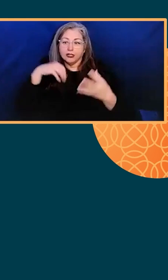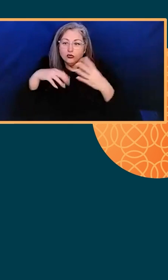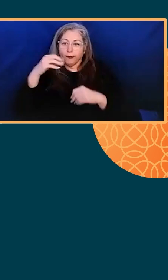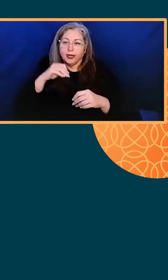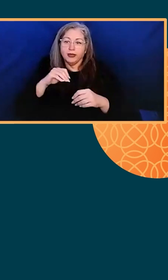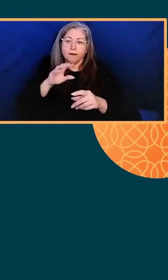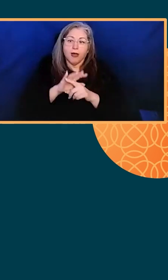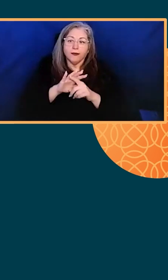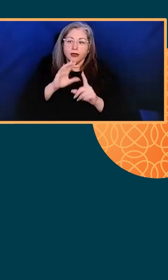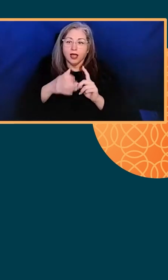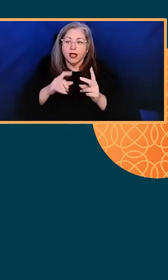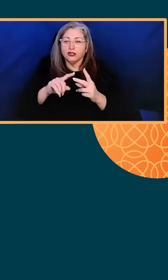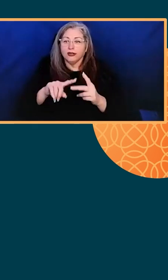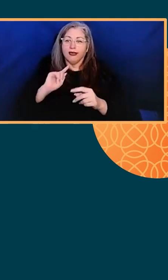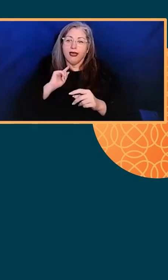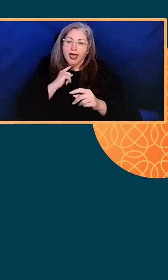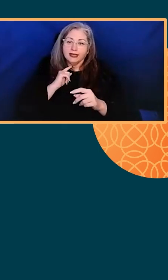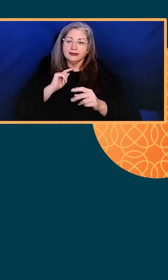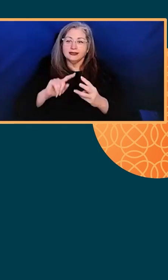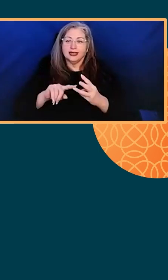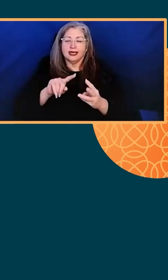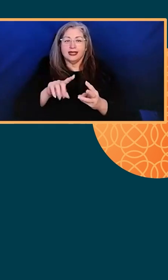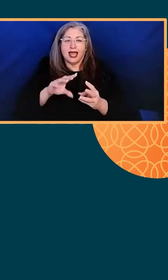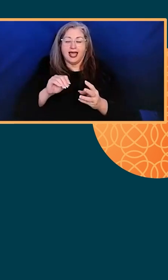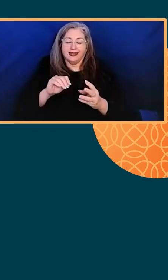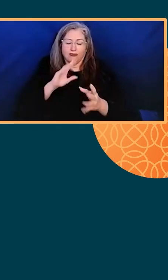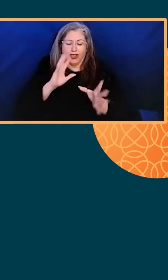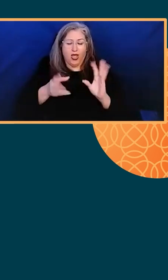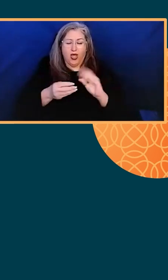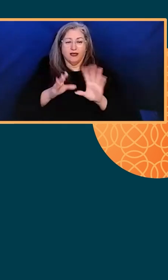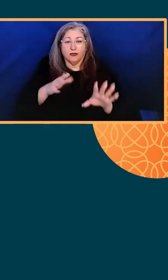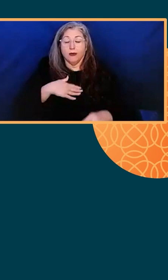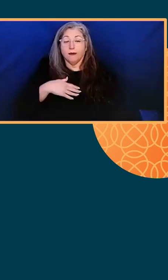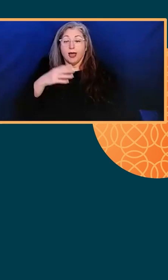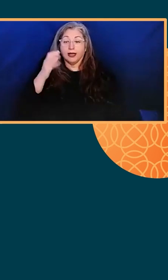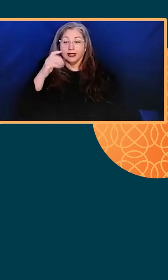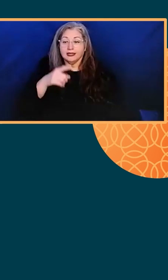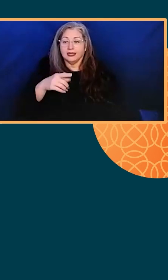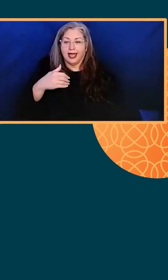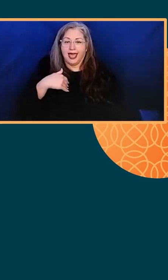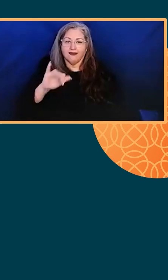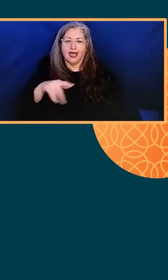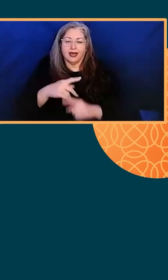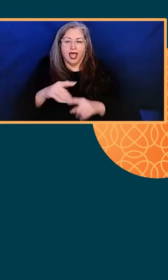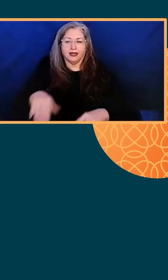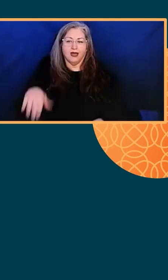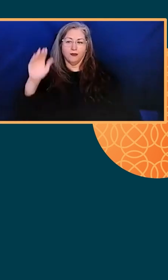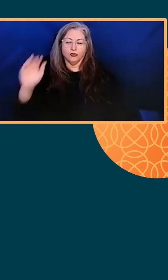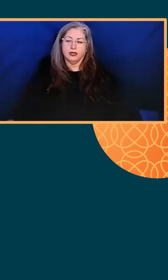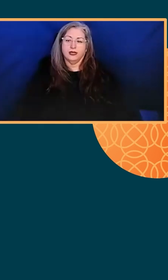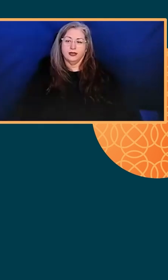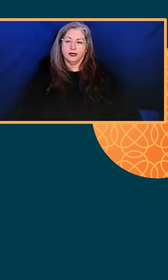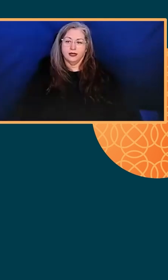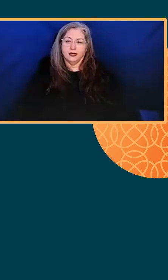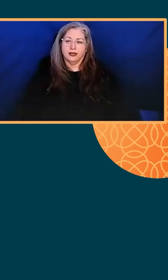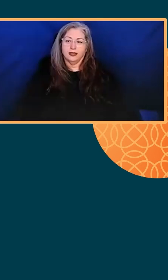and like, yeah, the whole 9 yards. And my cousins had that kind of an upbringing, and I come from a pretty working class